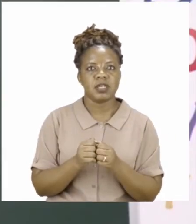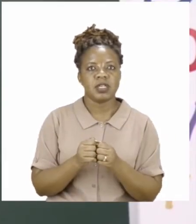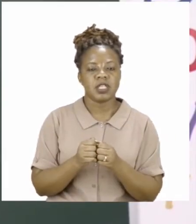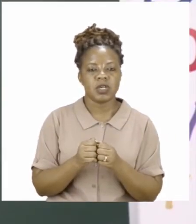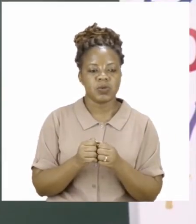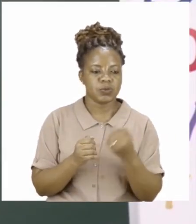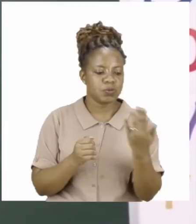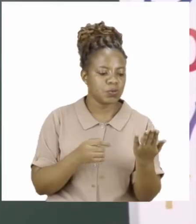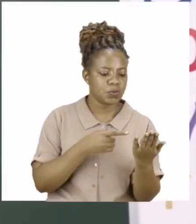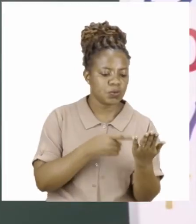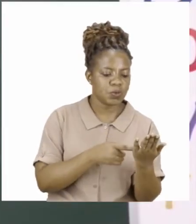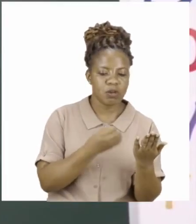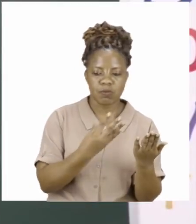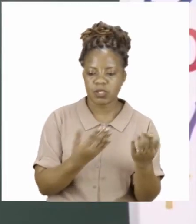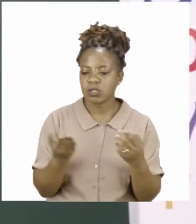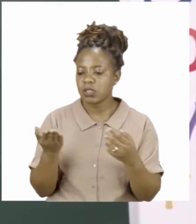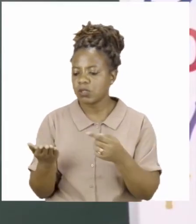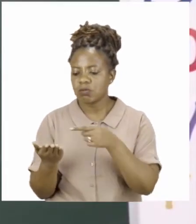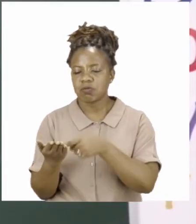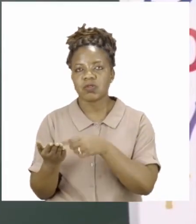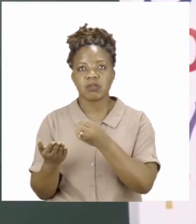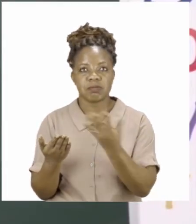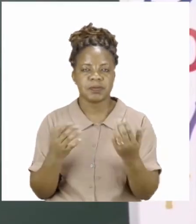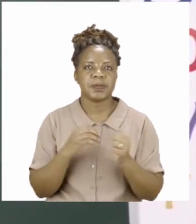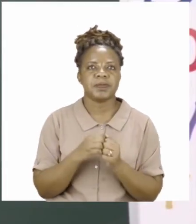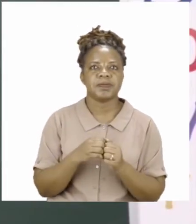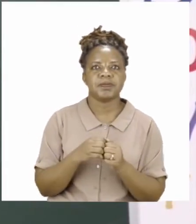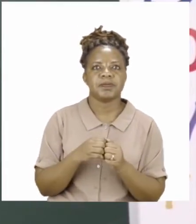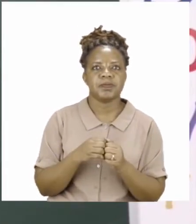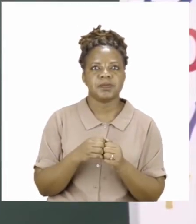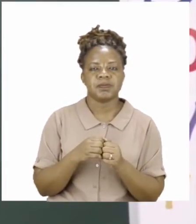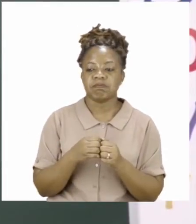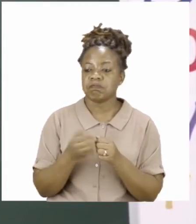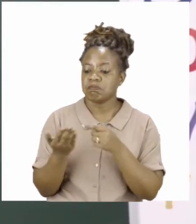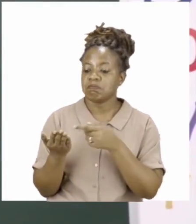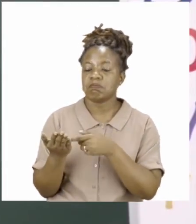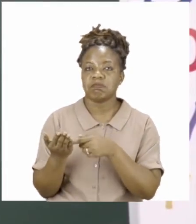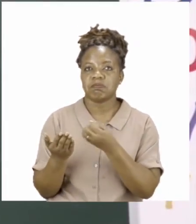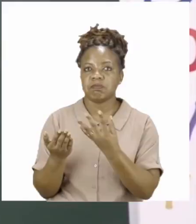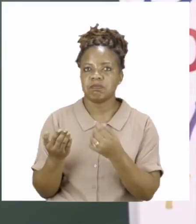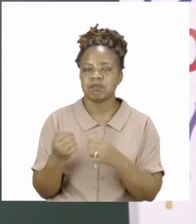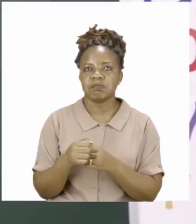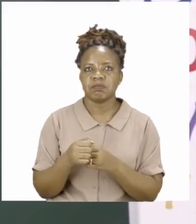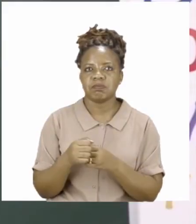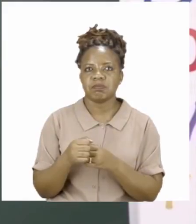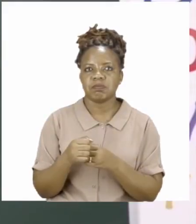us have. We're going to start with you to see how many you have. Let's